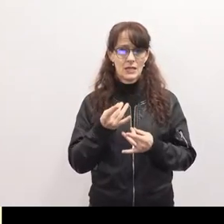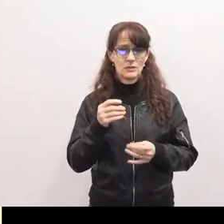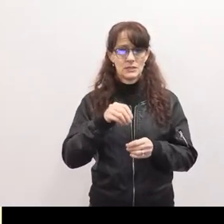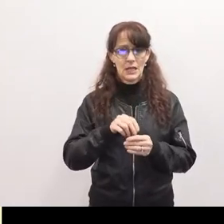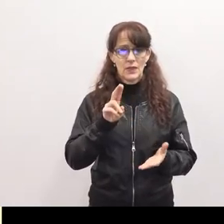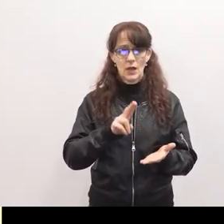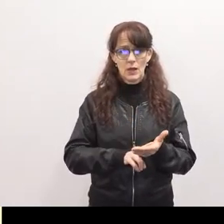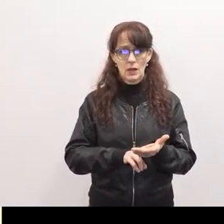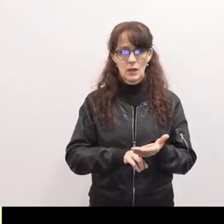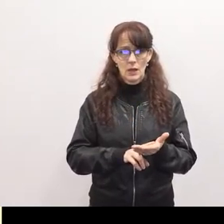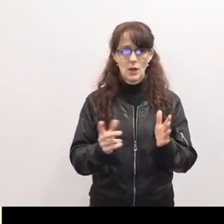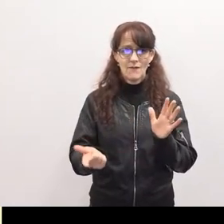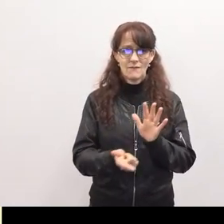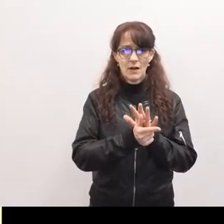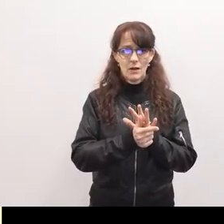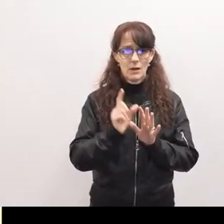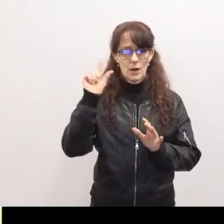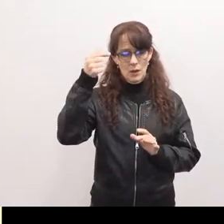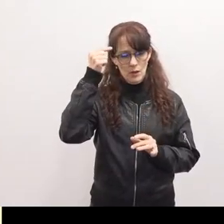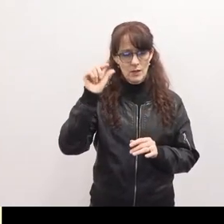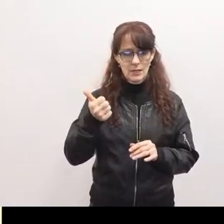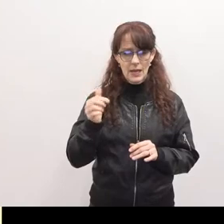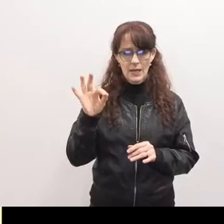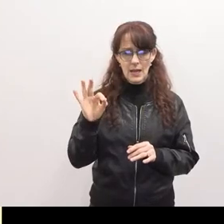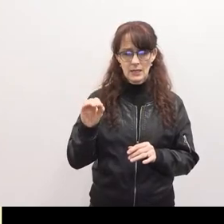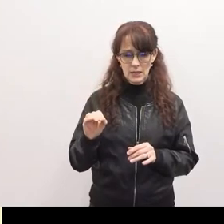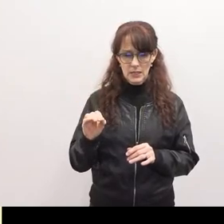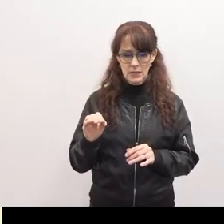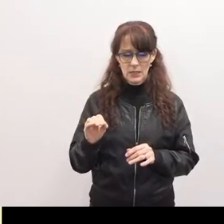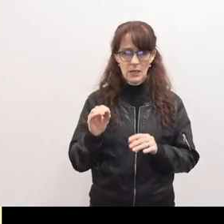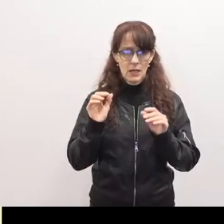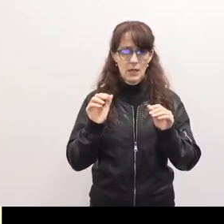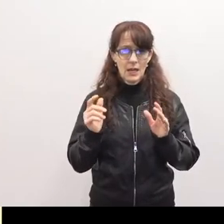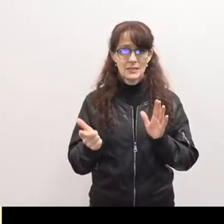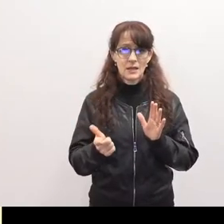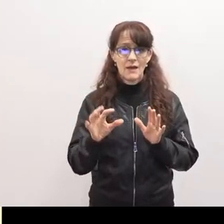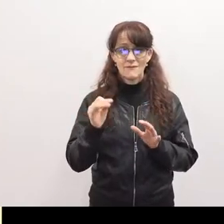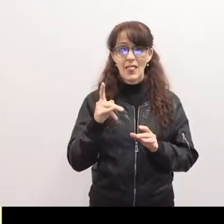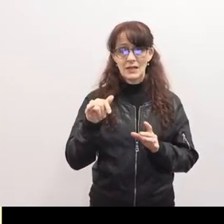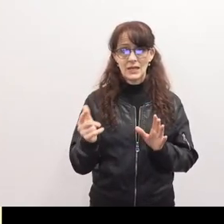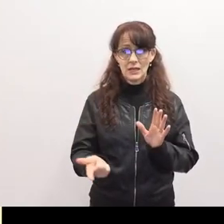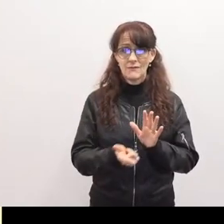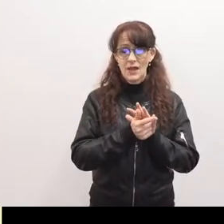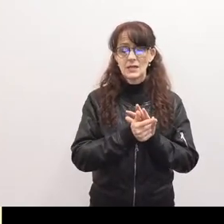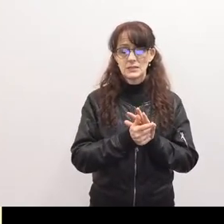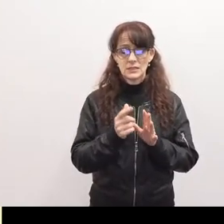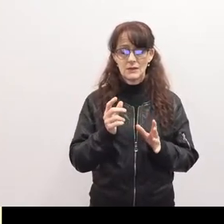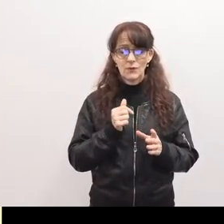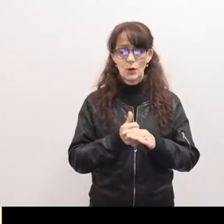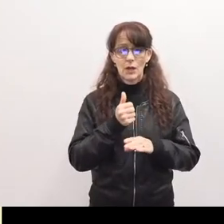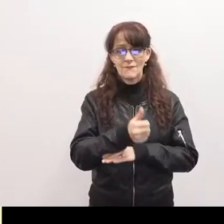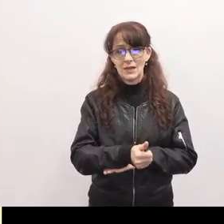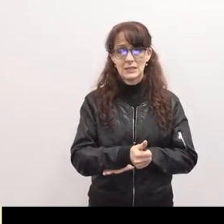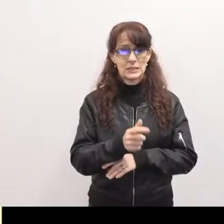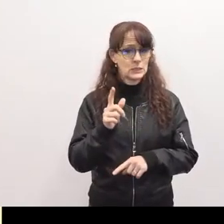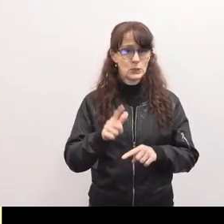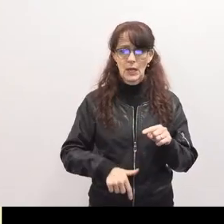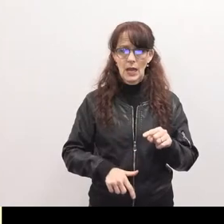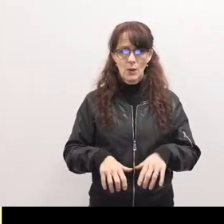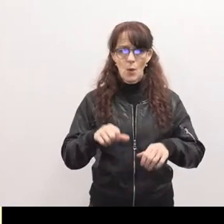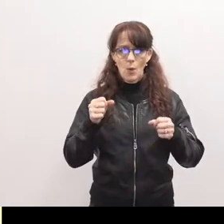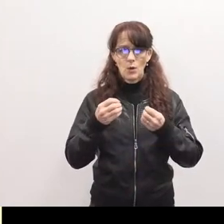contract, you're in violation of Government Code 1090. And it can be, it's a felony offense. If you're convicted, you can no longer